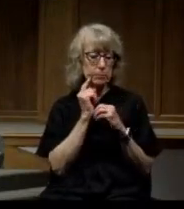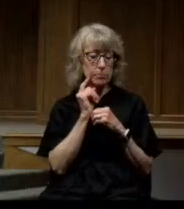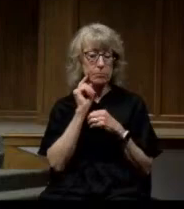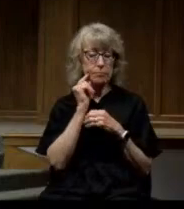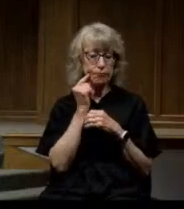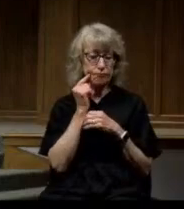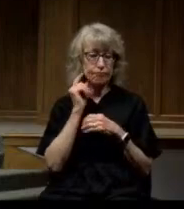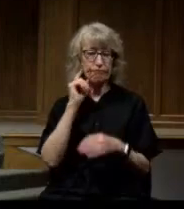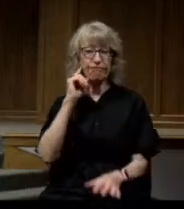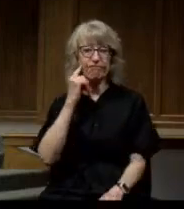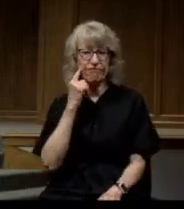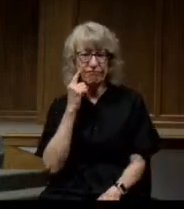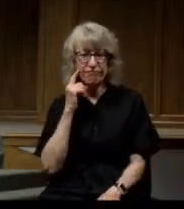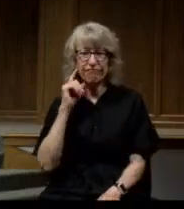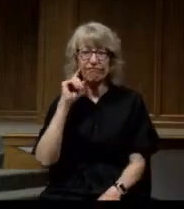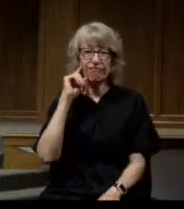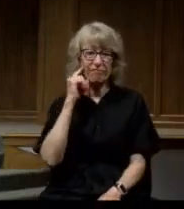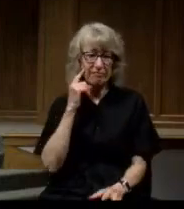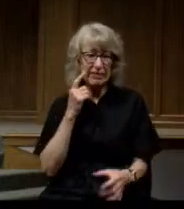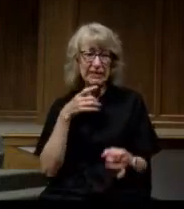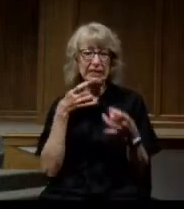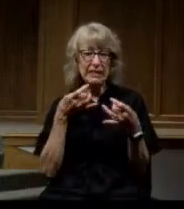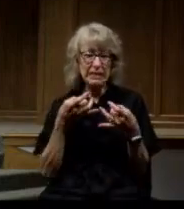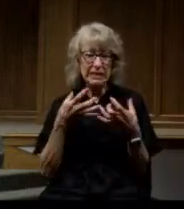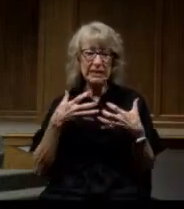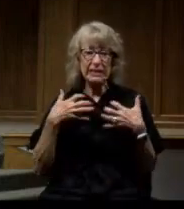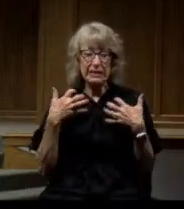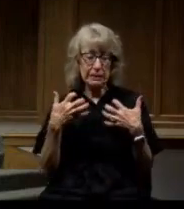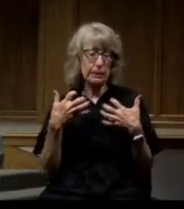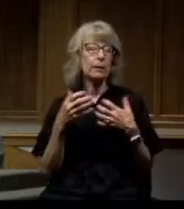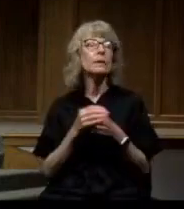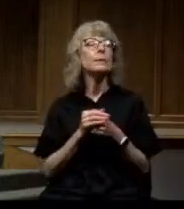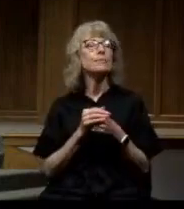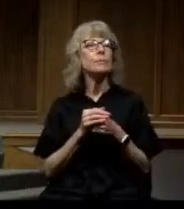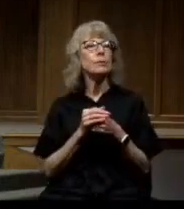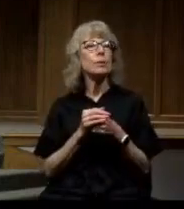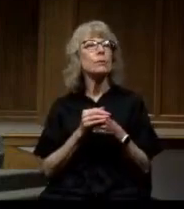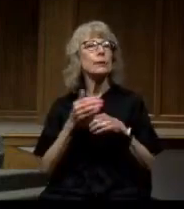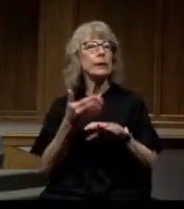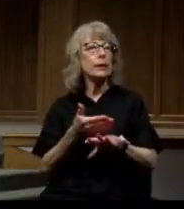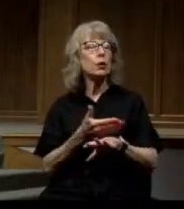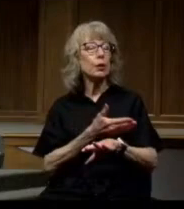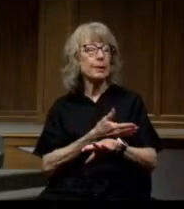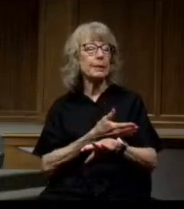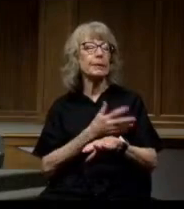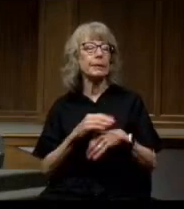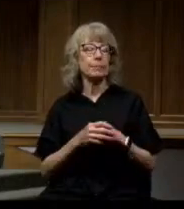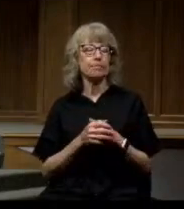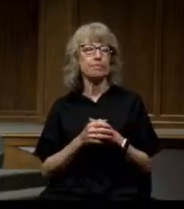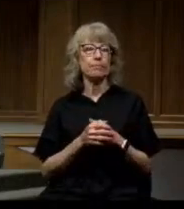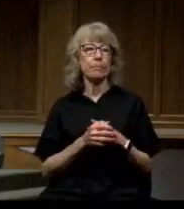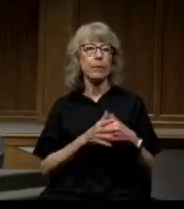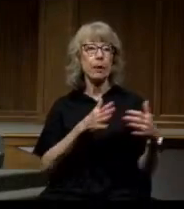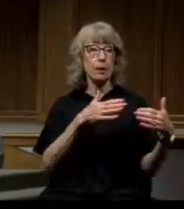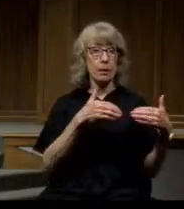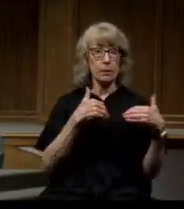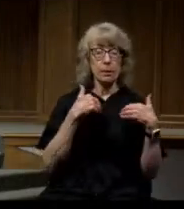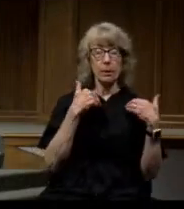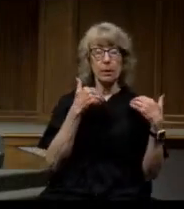speaking of smoldering anger, back to the text, notice this interesting part of the story. The younger brother is the